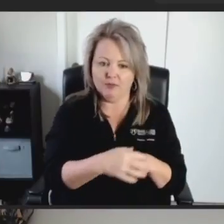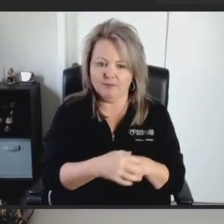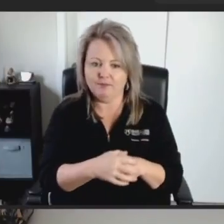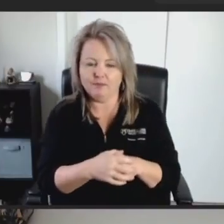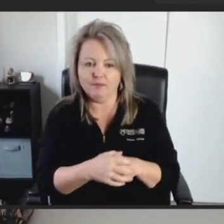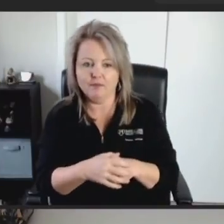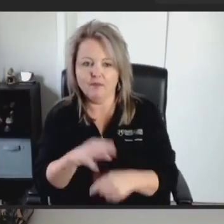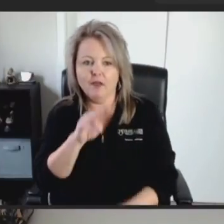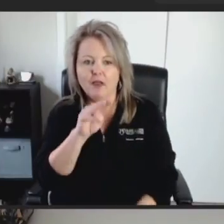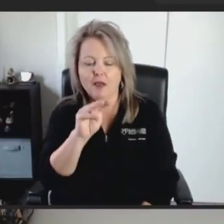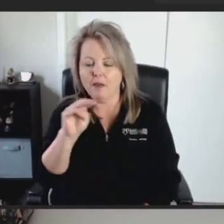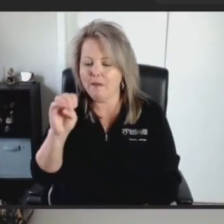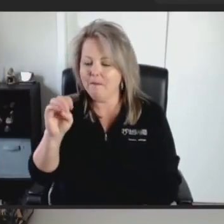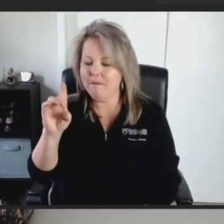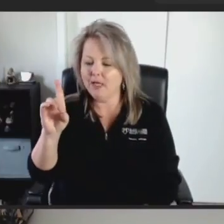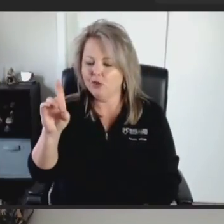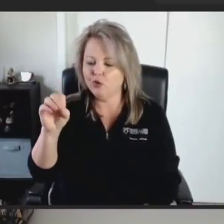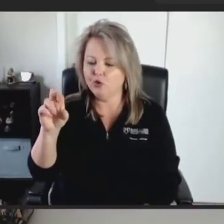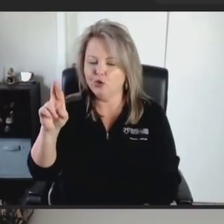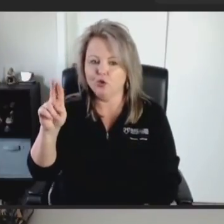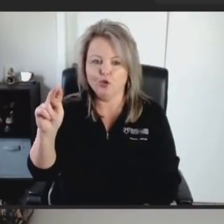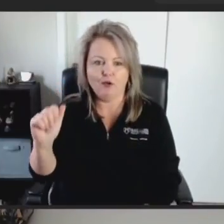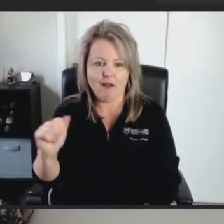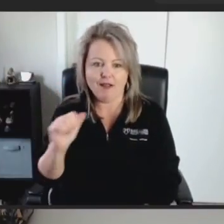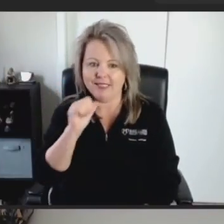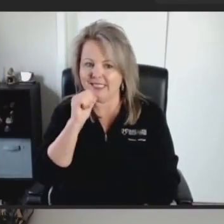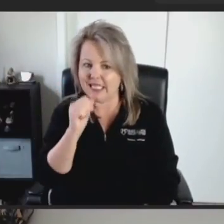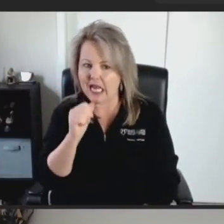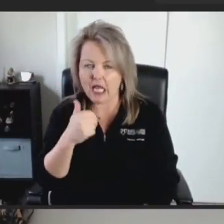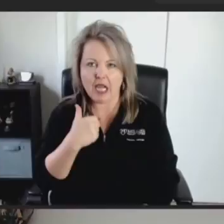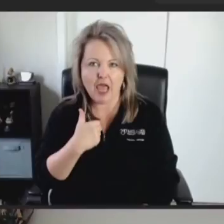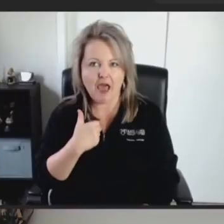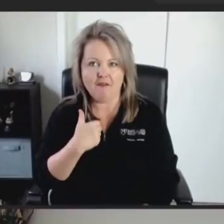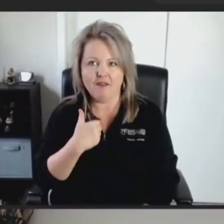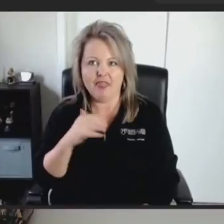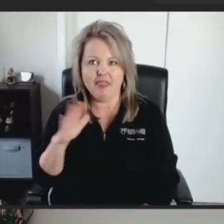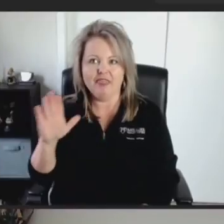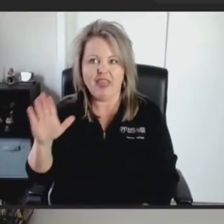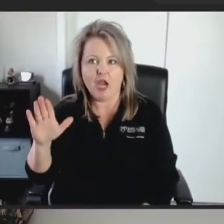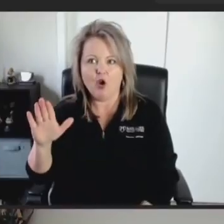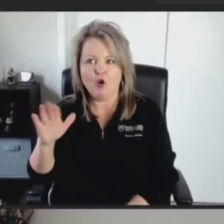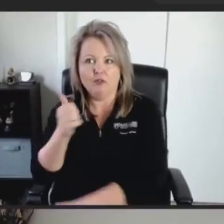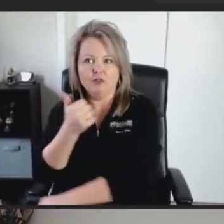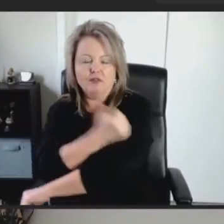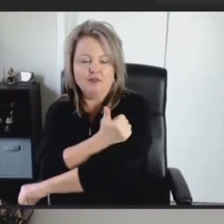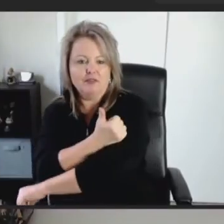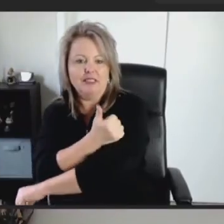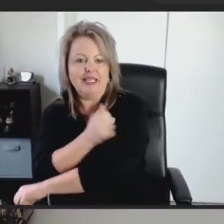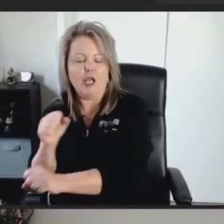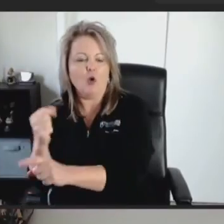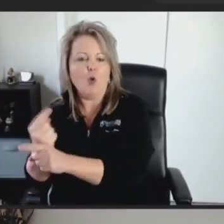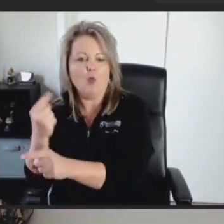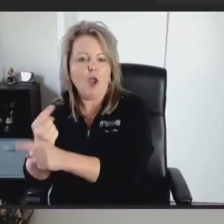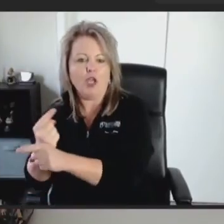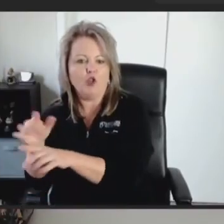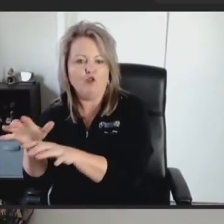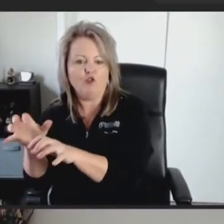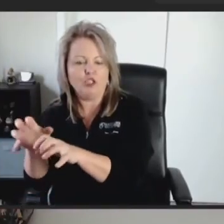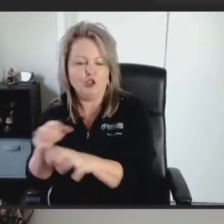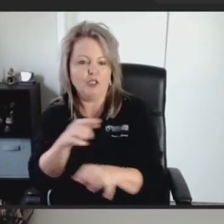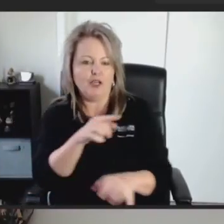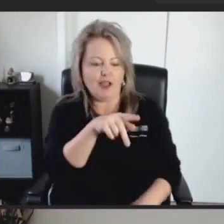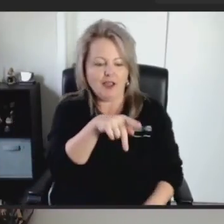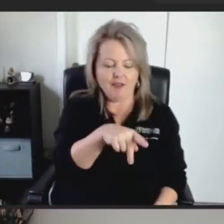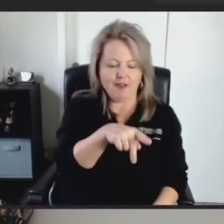Moderna doesn't have as cold of it can just go in a regular freezer, not the deep cold freezer like Pfizer.